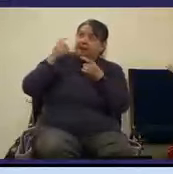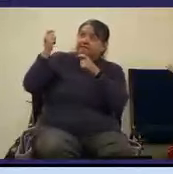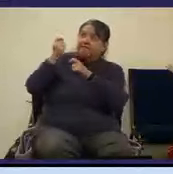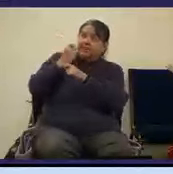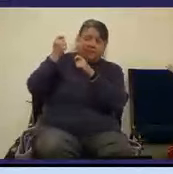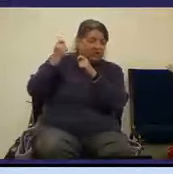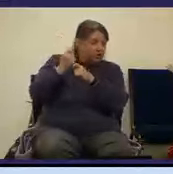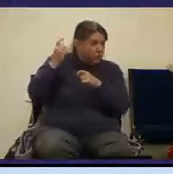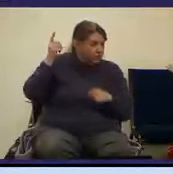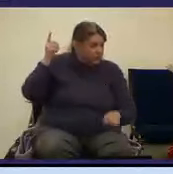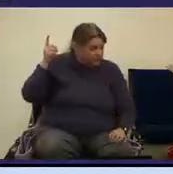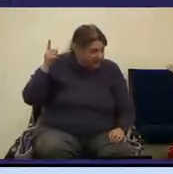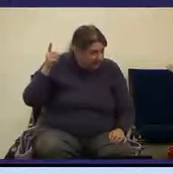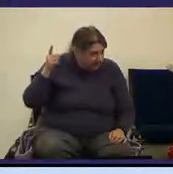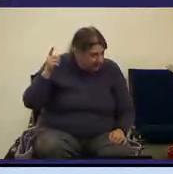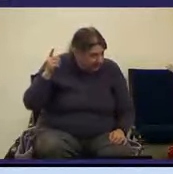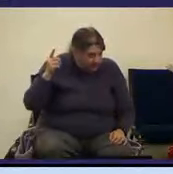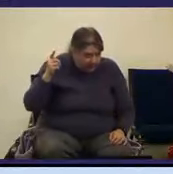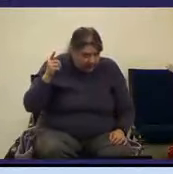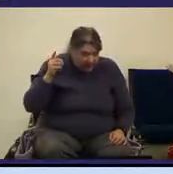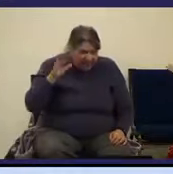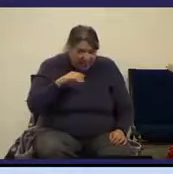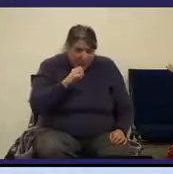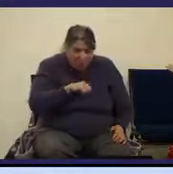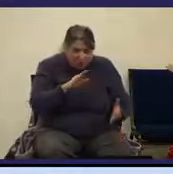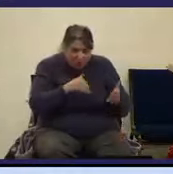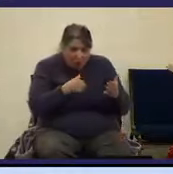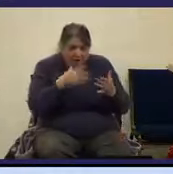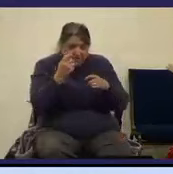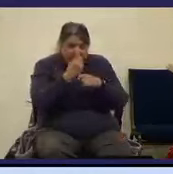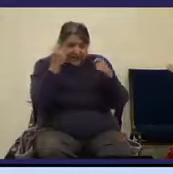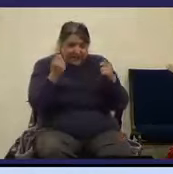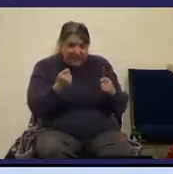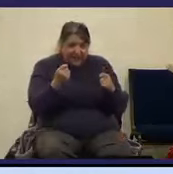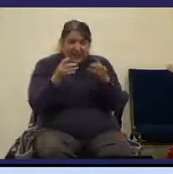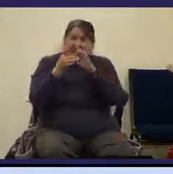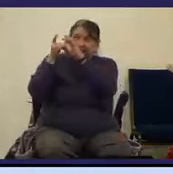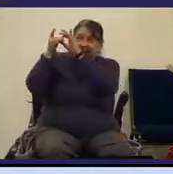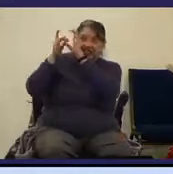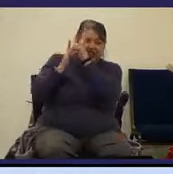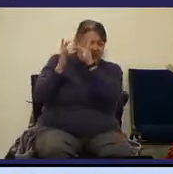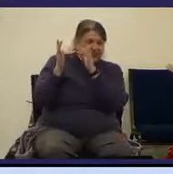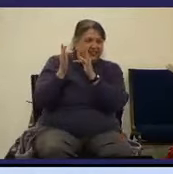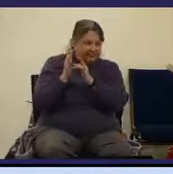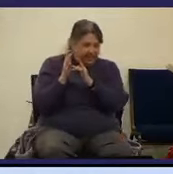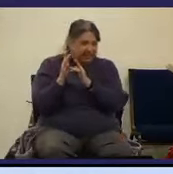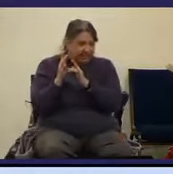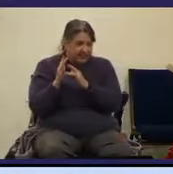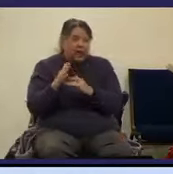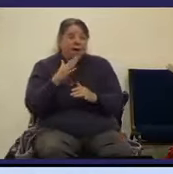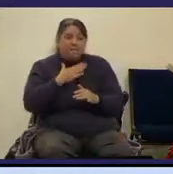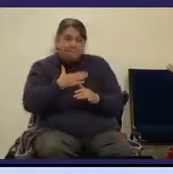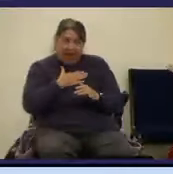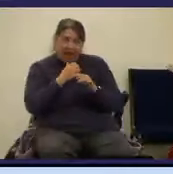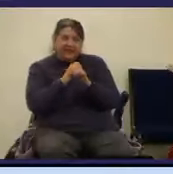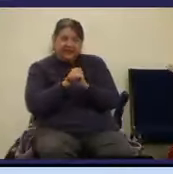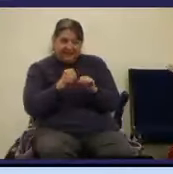the victory. What does it say next? Victory in